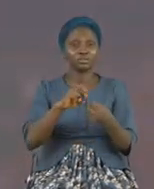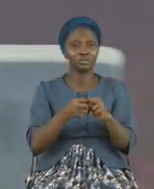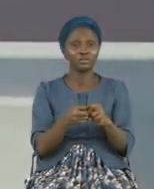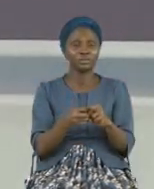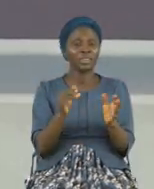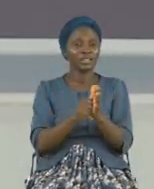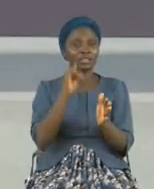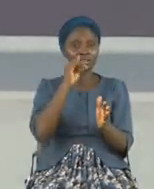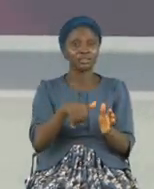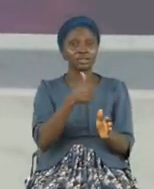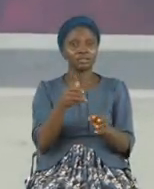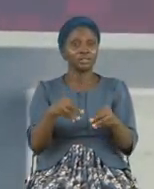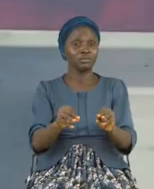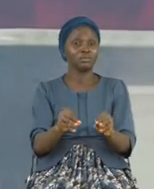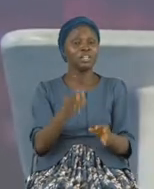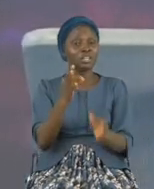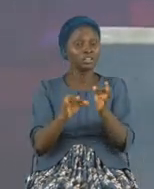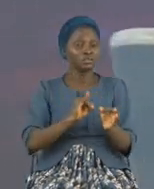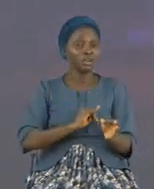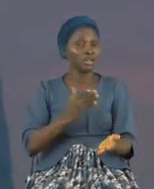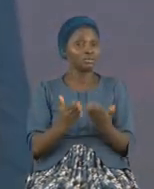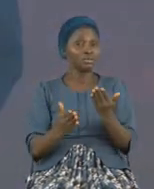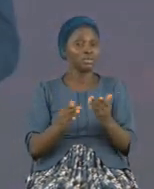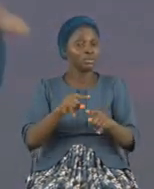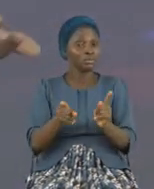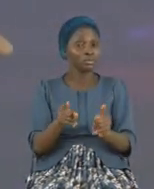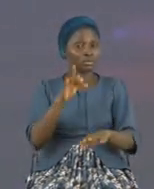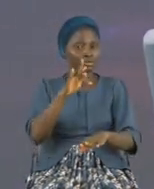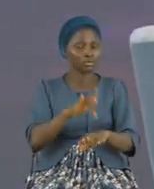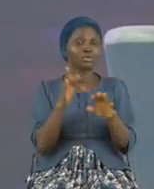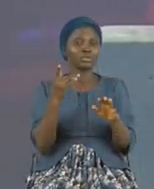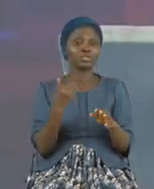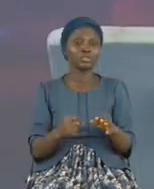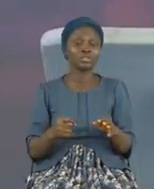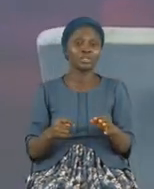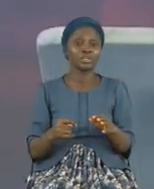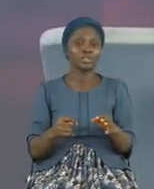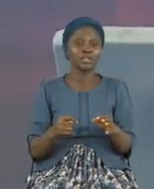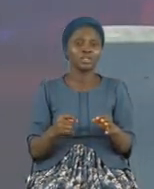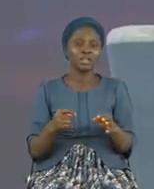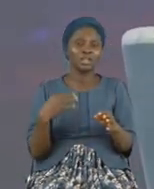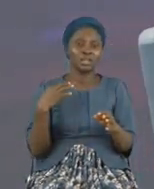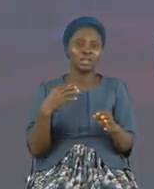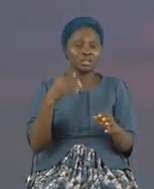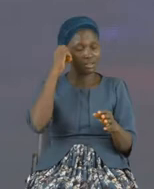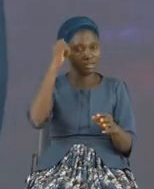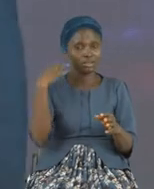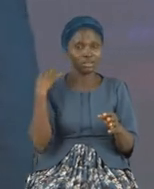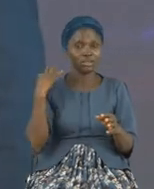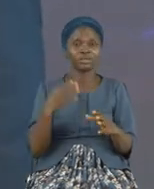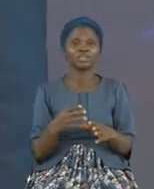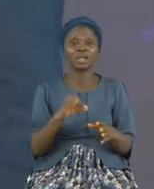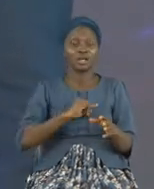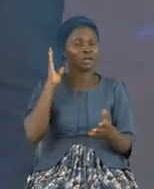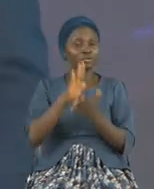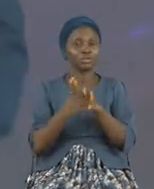but touch the hem of his garment, I shall be healed. And she came and